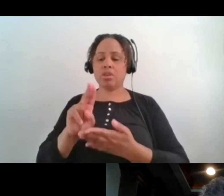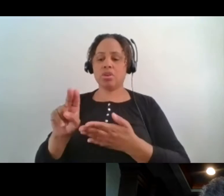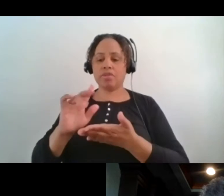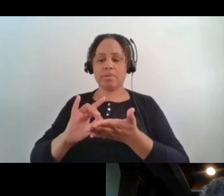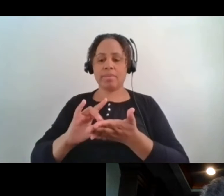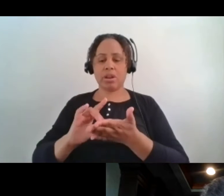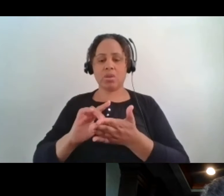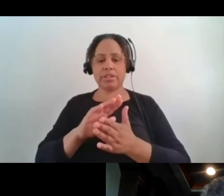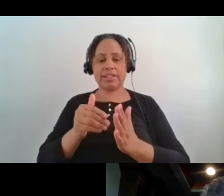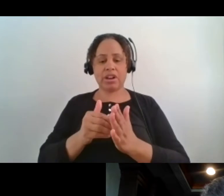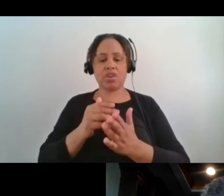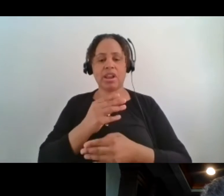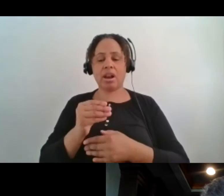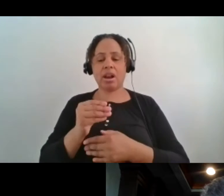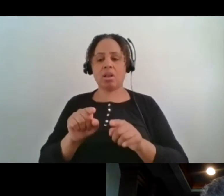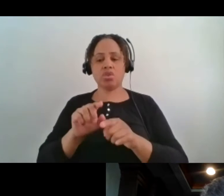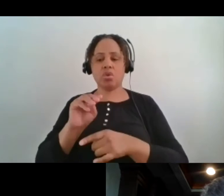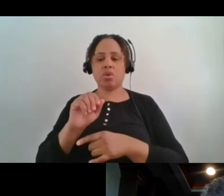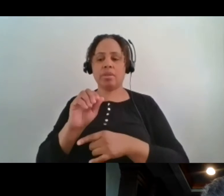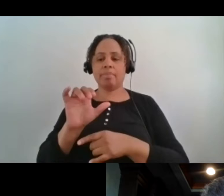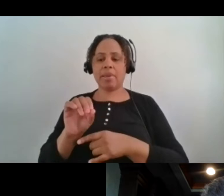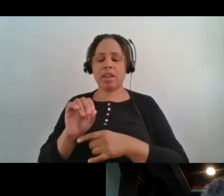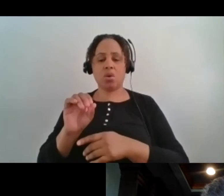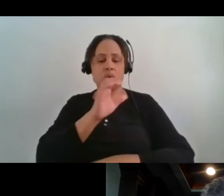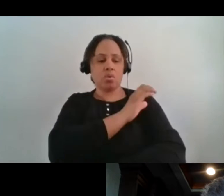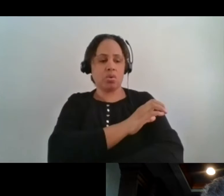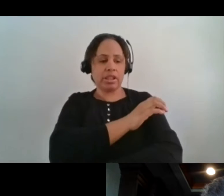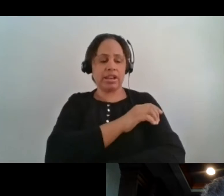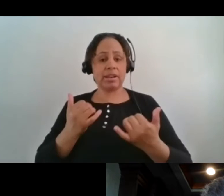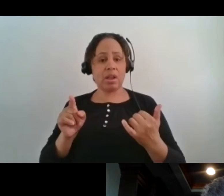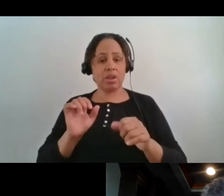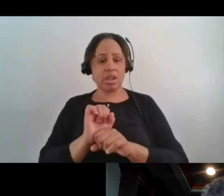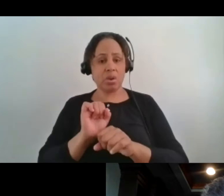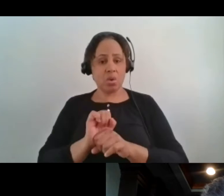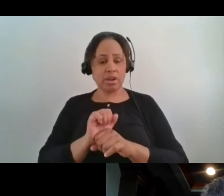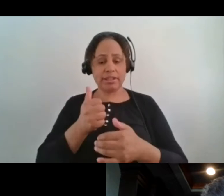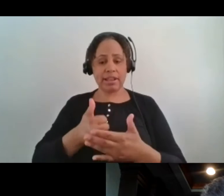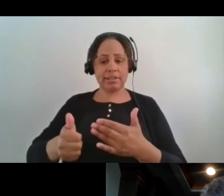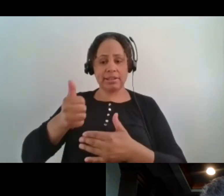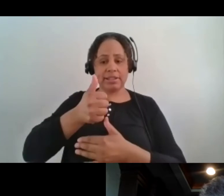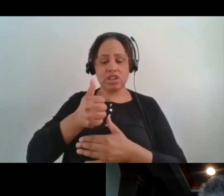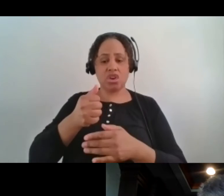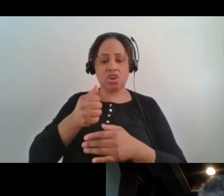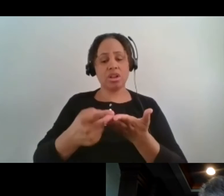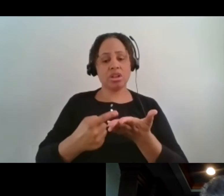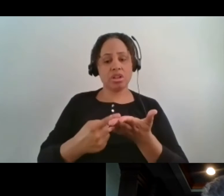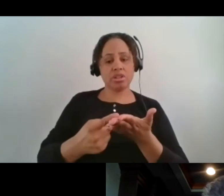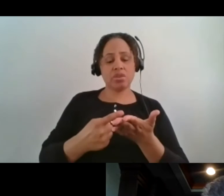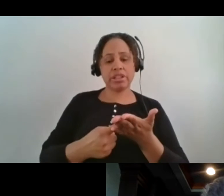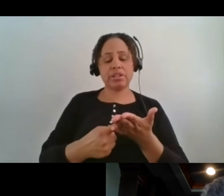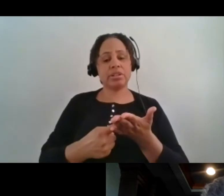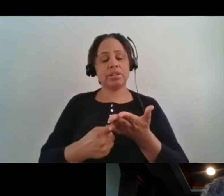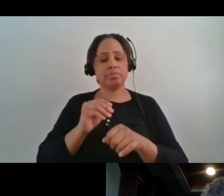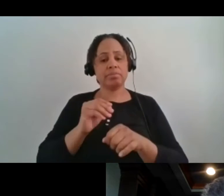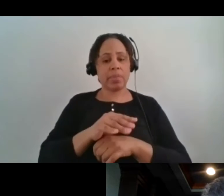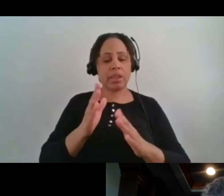Mayo Clinic. Dr. Ahmed currently works as a senior consultant with Nephrology Associates of Northern Illinois, also known as NANI,